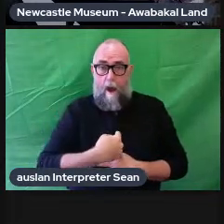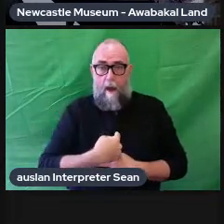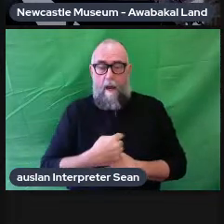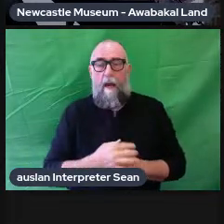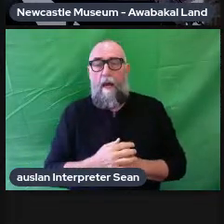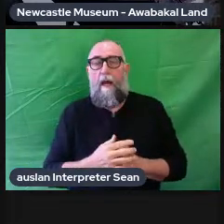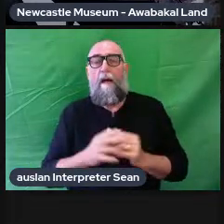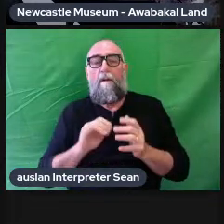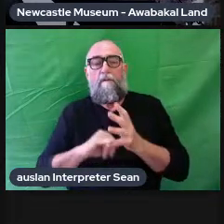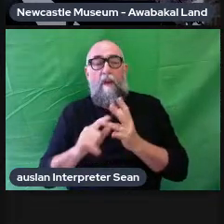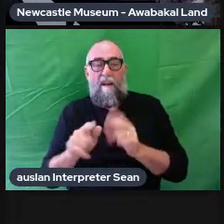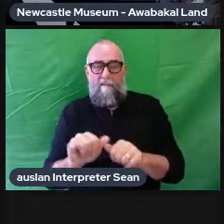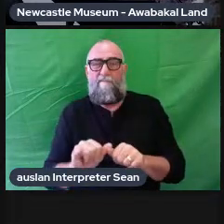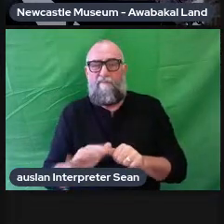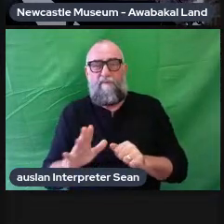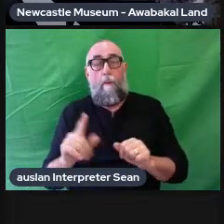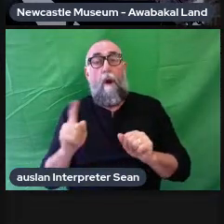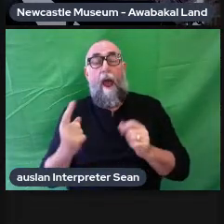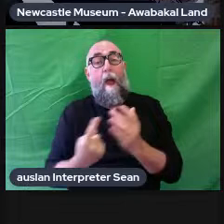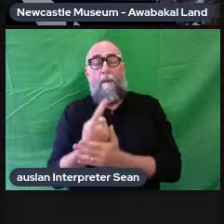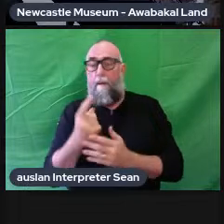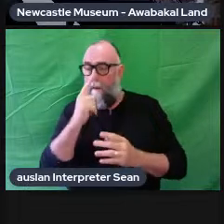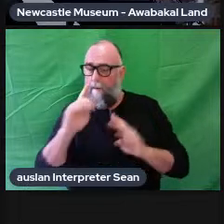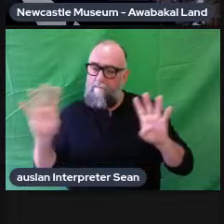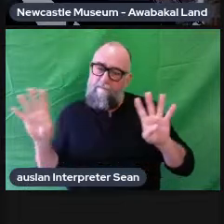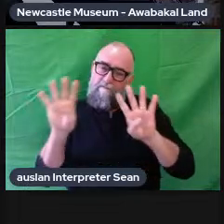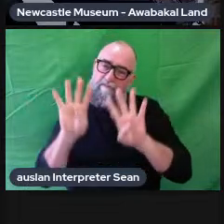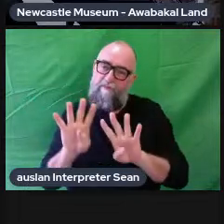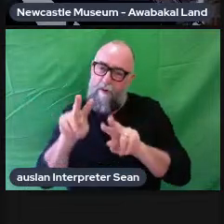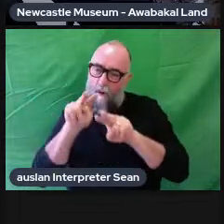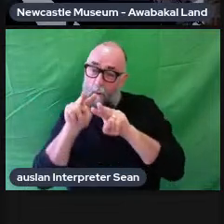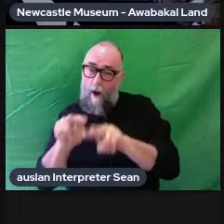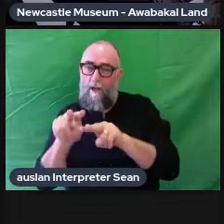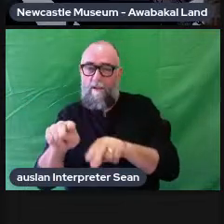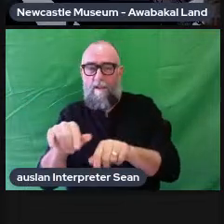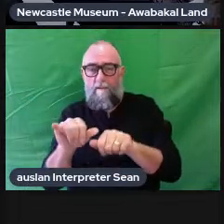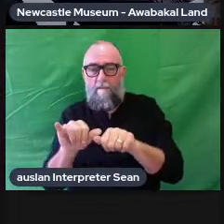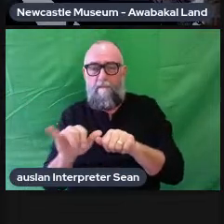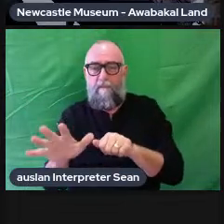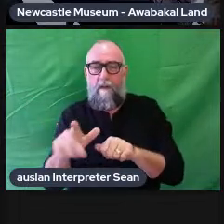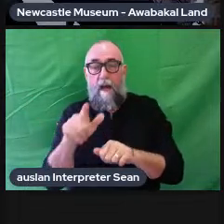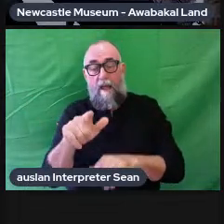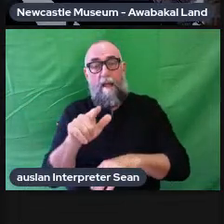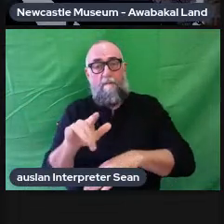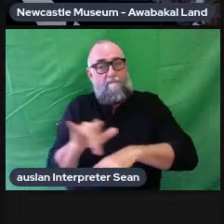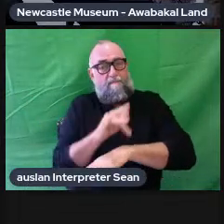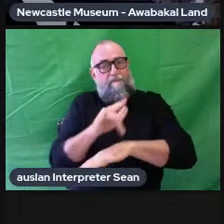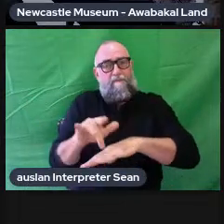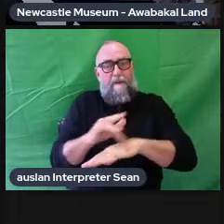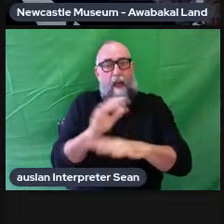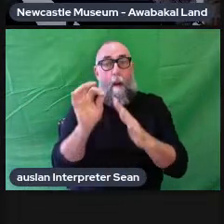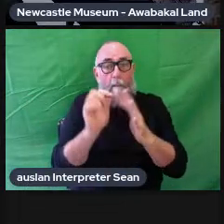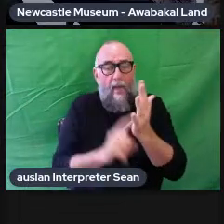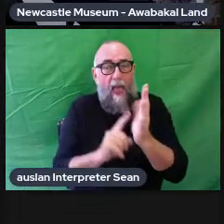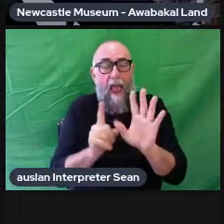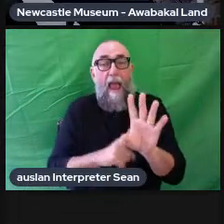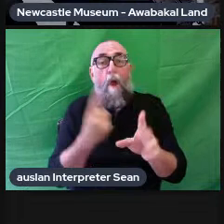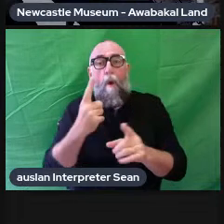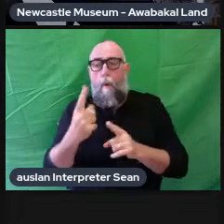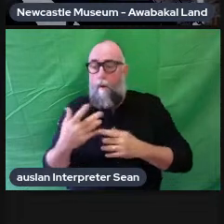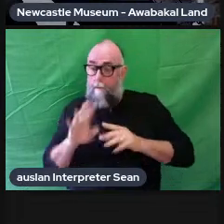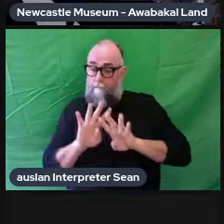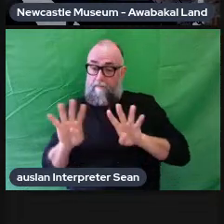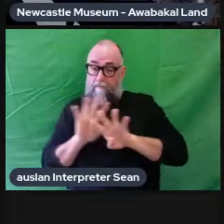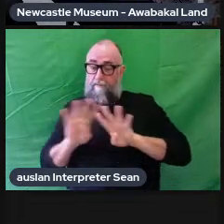of our VIPs got together, shared their stories and performed them in the form of a play to clinicians, researchers and other